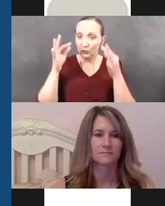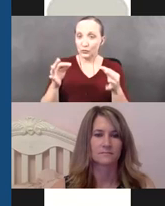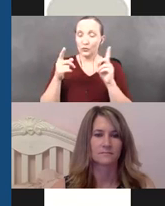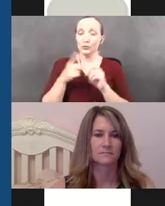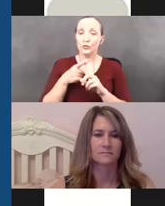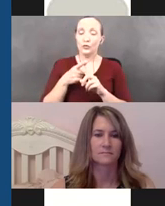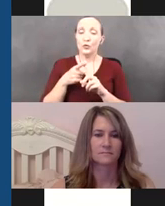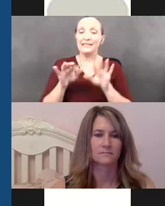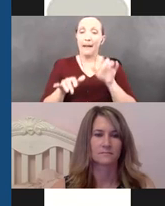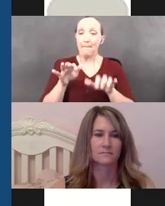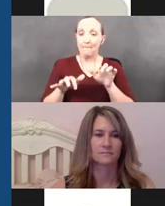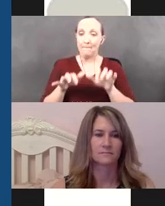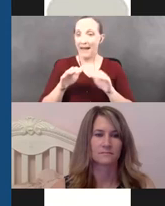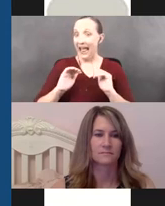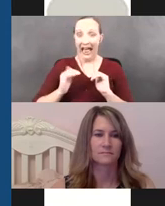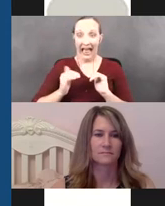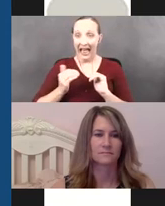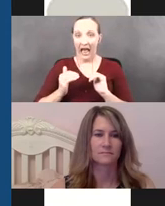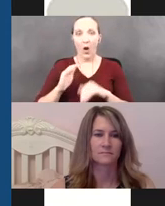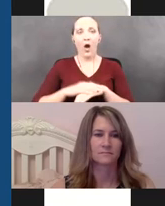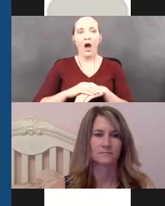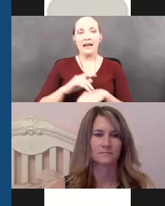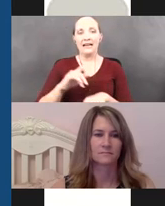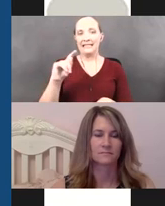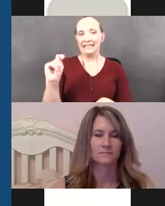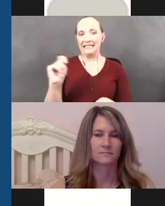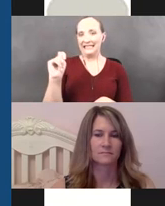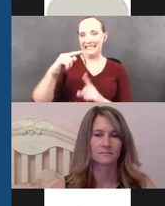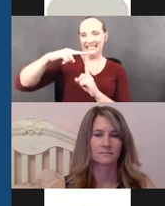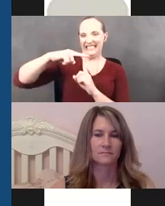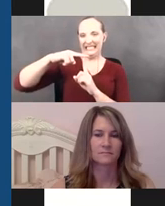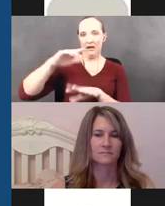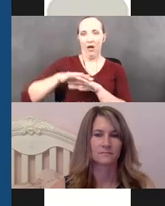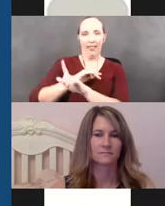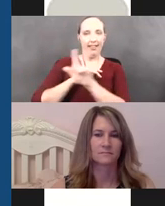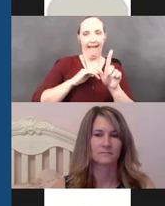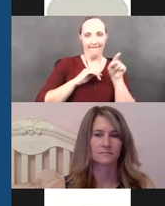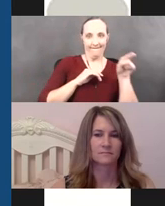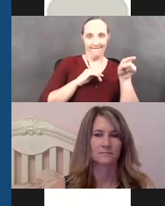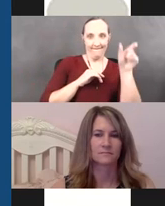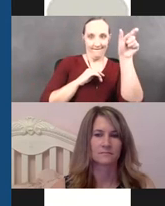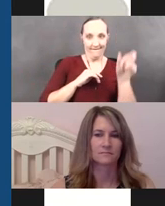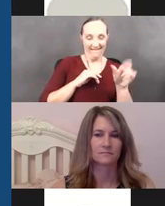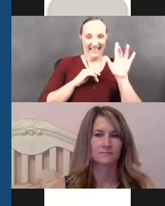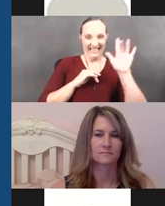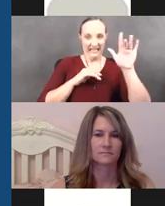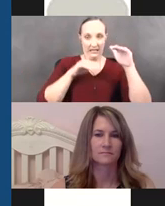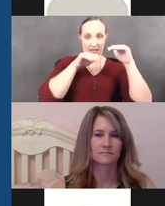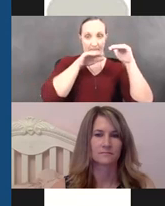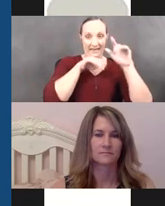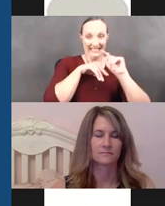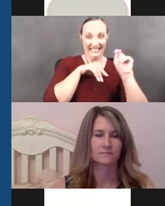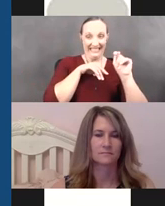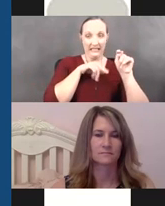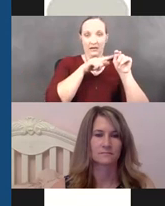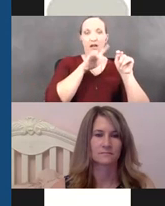decidir clicking teclear on this sus T button on the respuestas left-hand haciéndole side of clic the en el botón screen, de T que está a su mano and it will izquierda open a y text eso box for